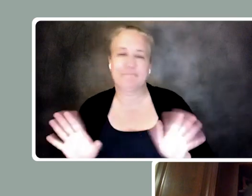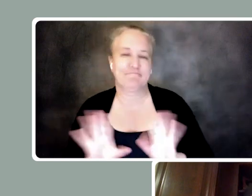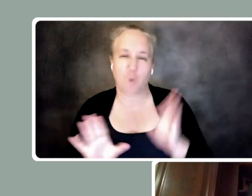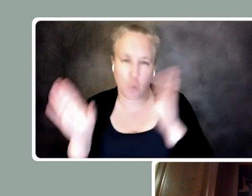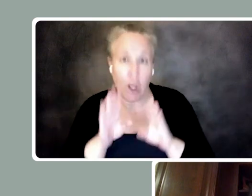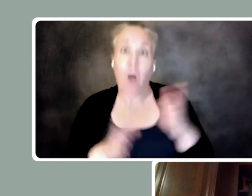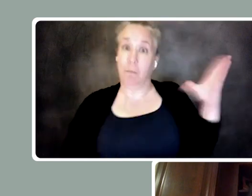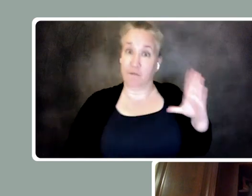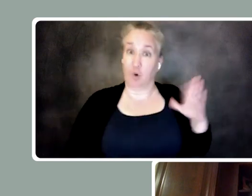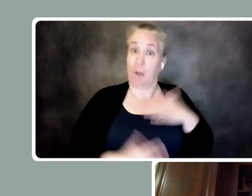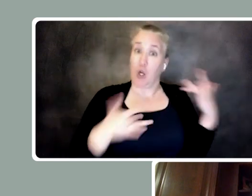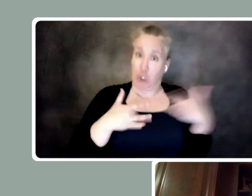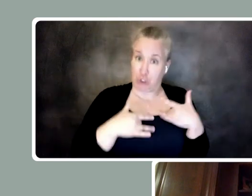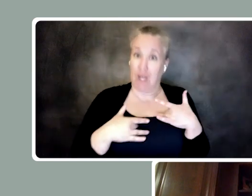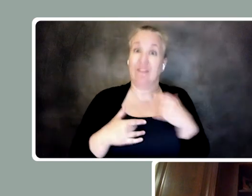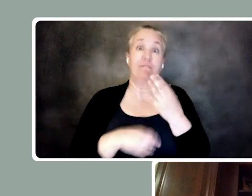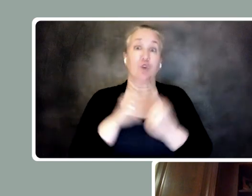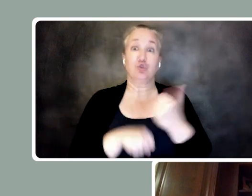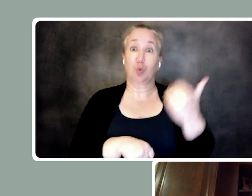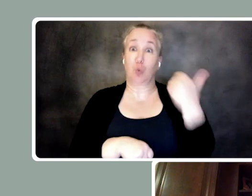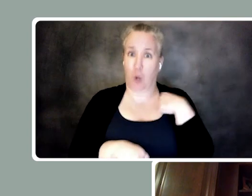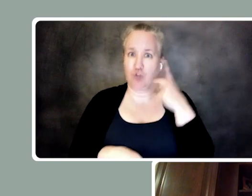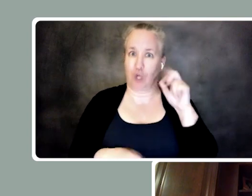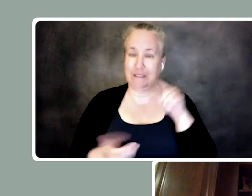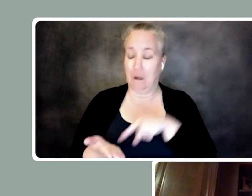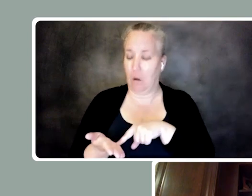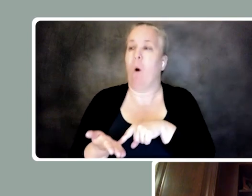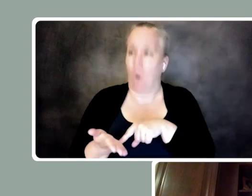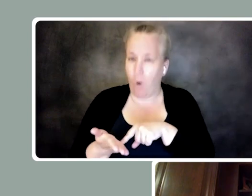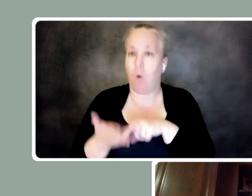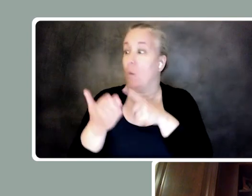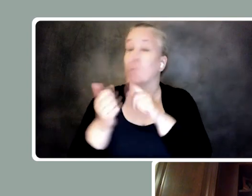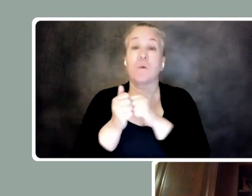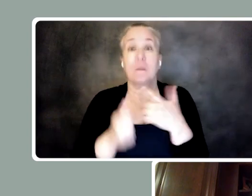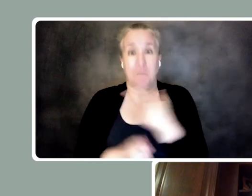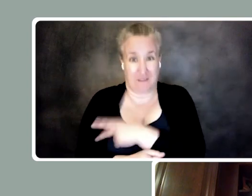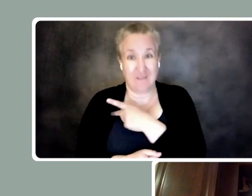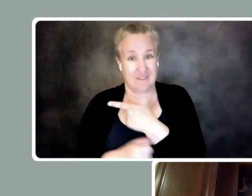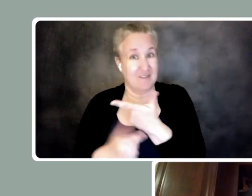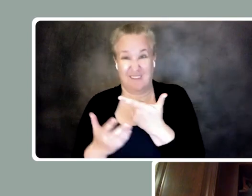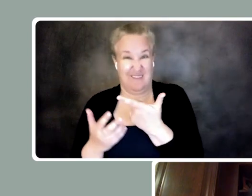my concern till I saw the data a few years ago that when you look at patients who had dose reduction, the survival did not matter